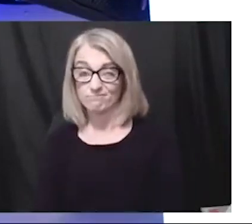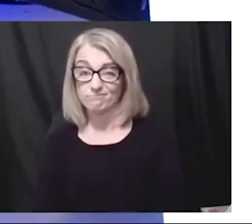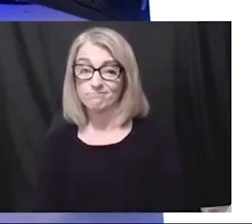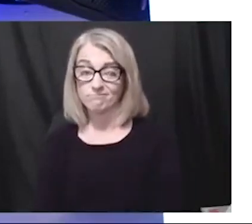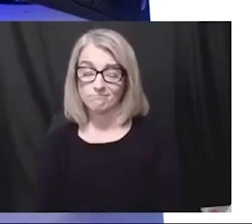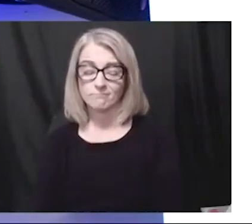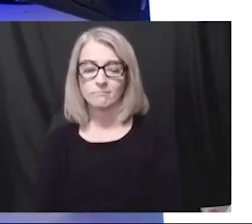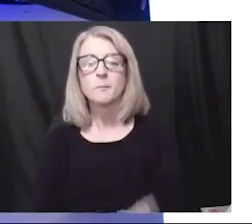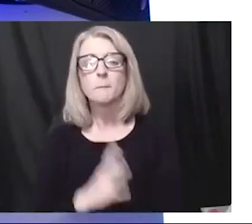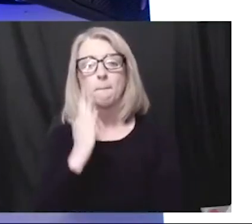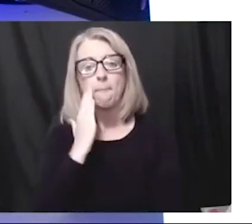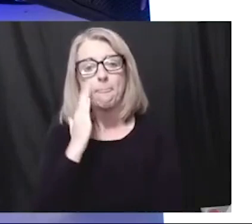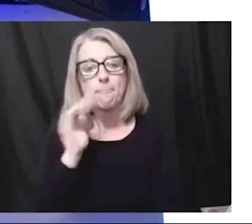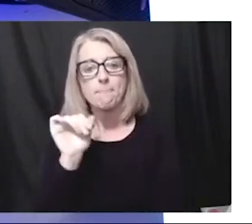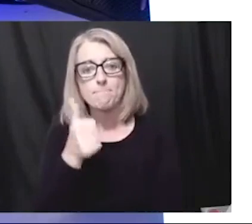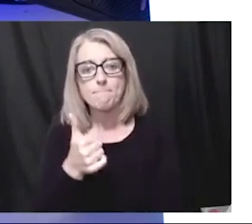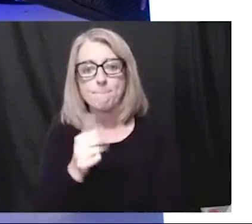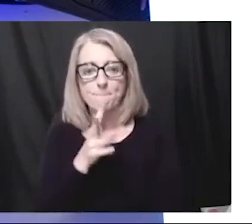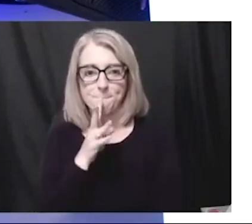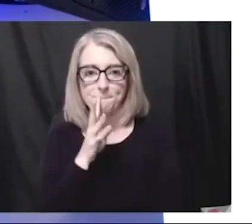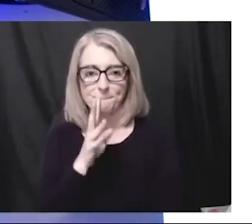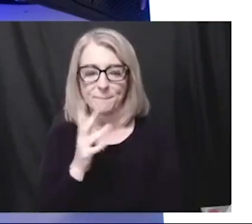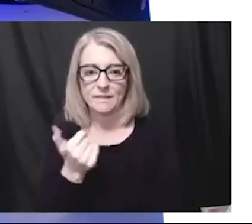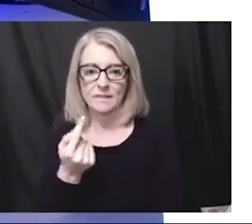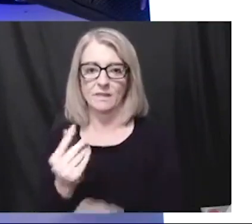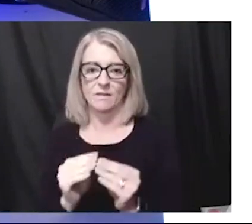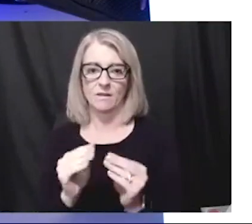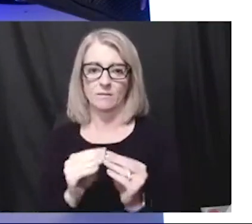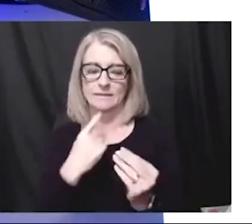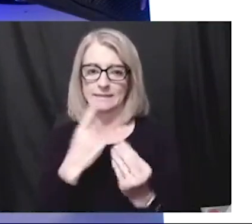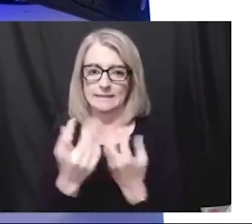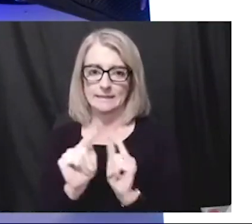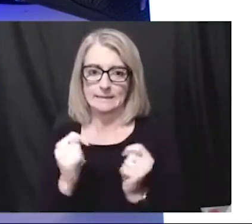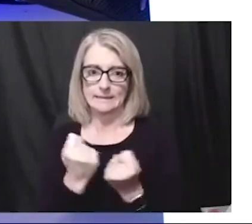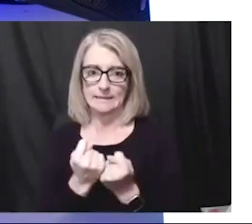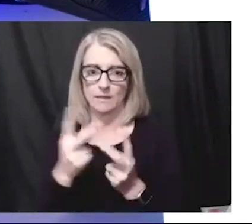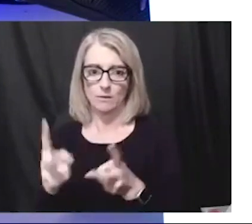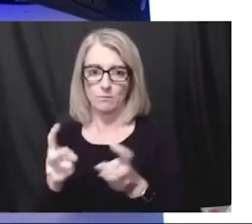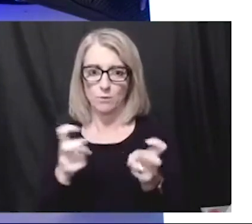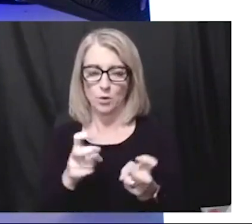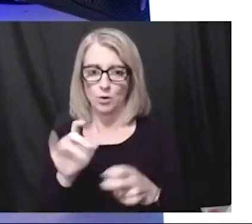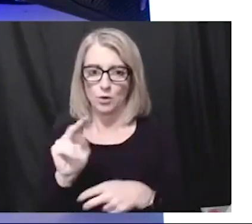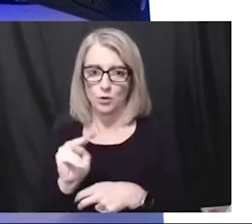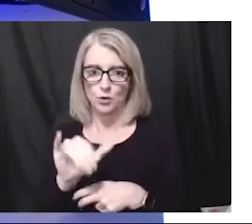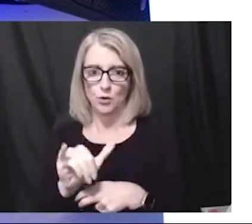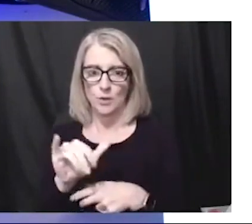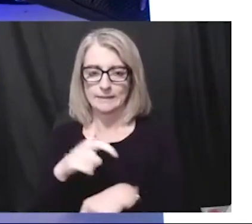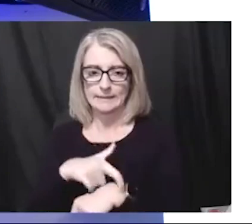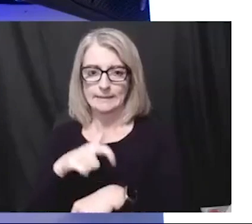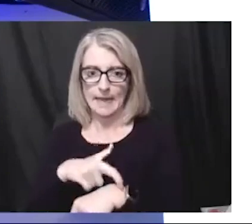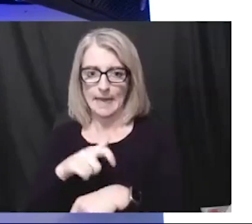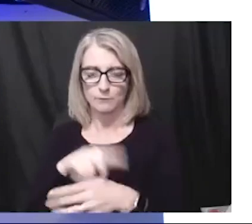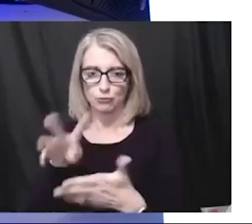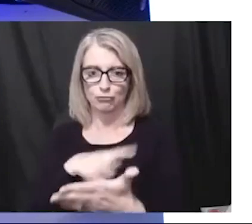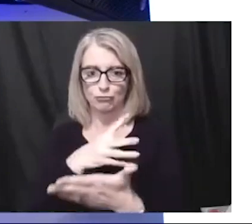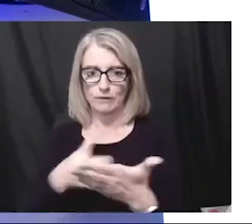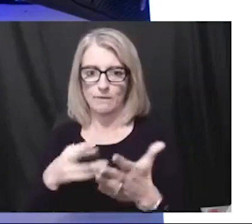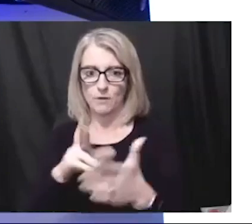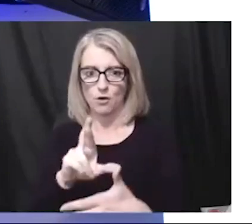simple action of getting vaccinated. Yep. Beware your choice and fear the